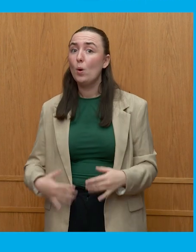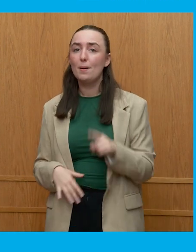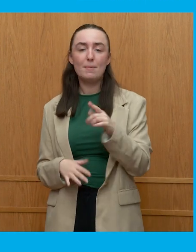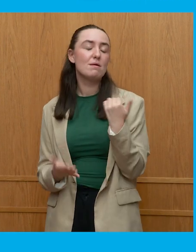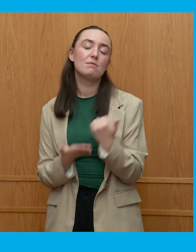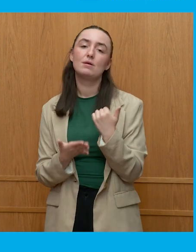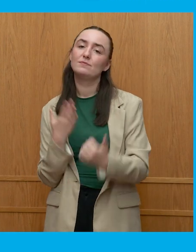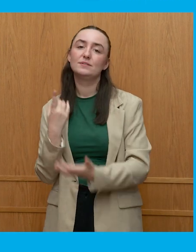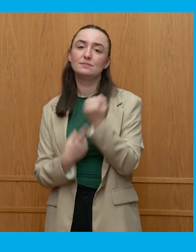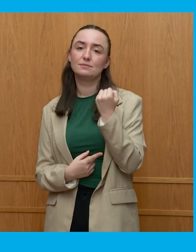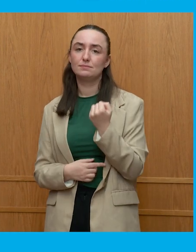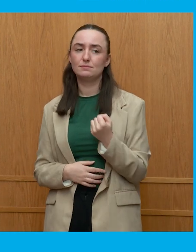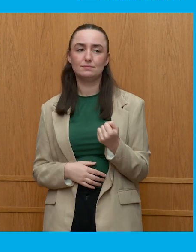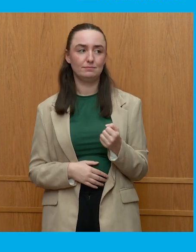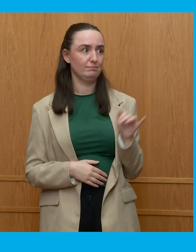Yeah. It was a big pressure.